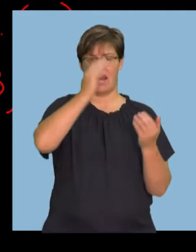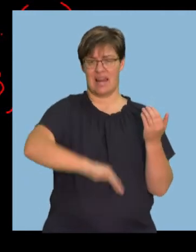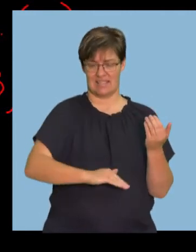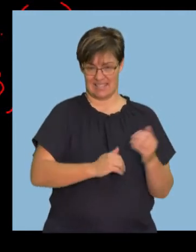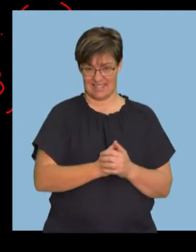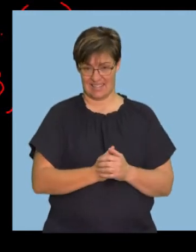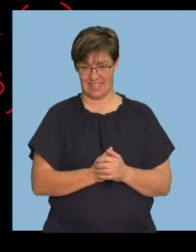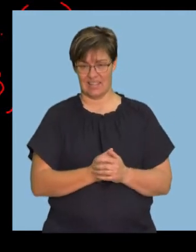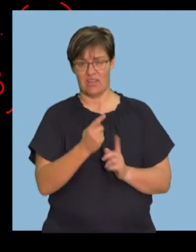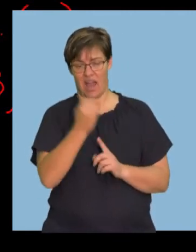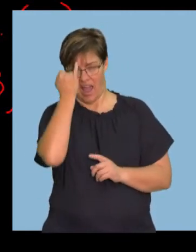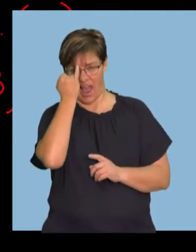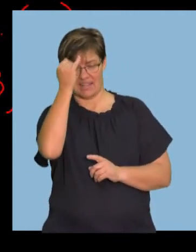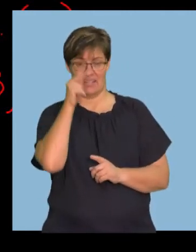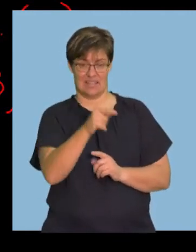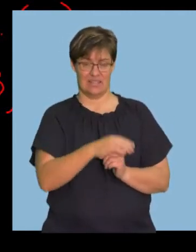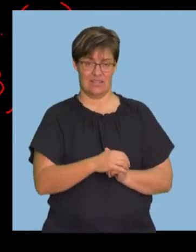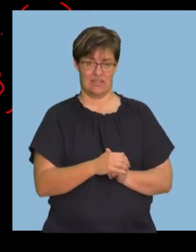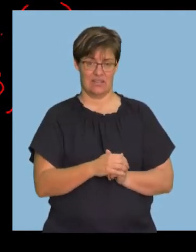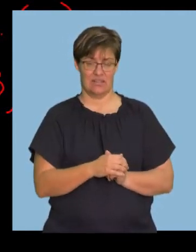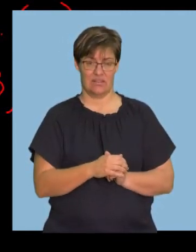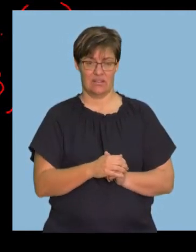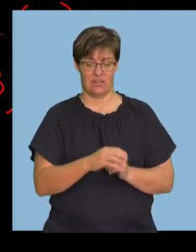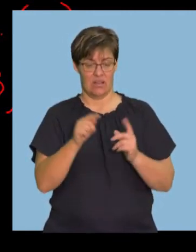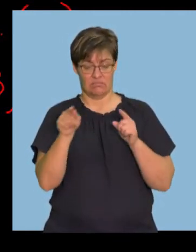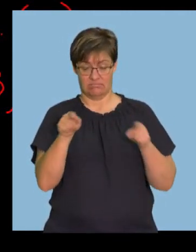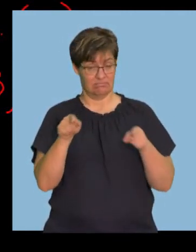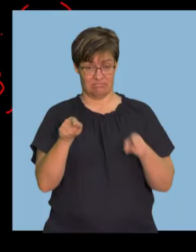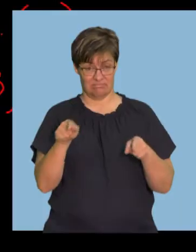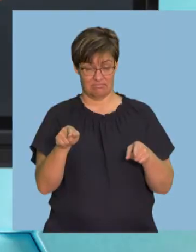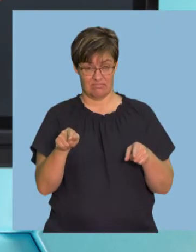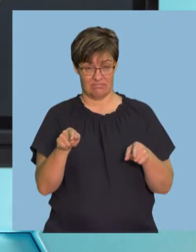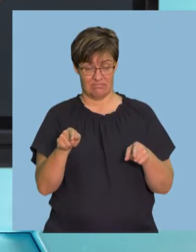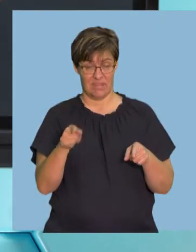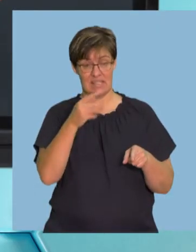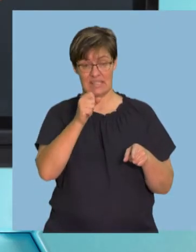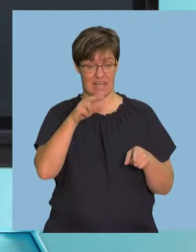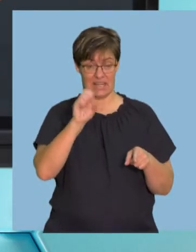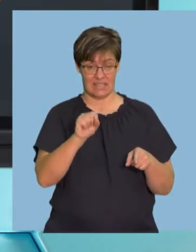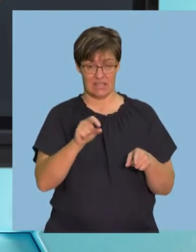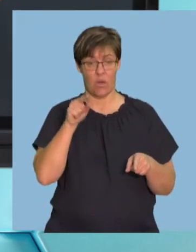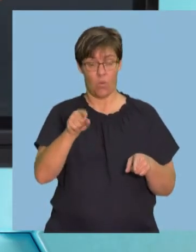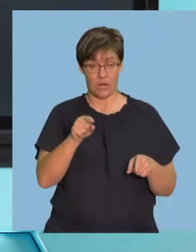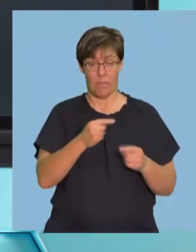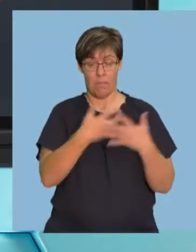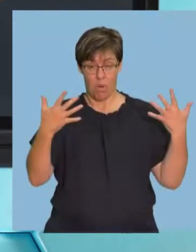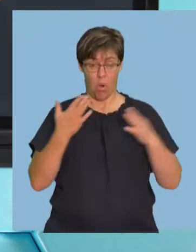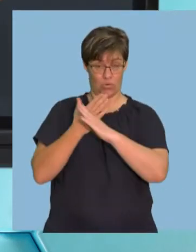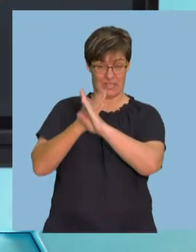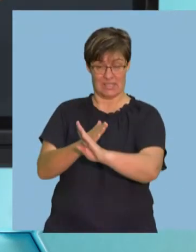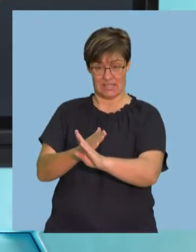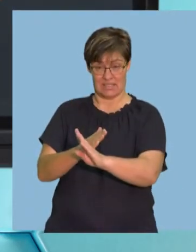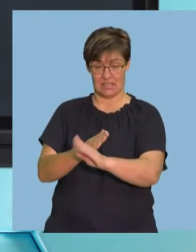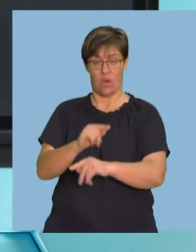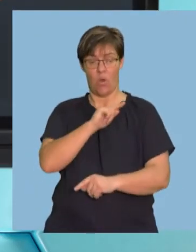per second compared to R1. So that was the main idea, that if the two light bulbs are connected in series,